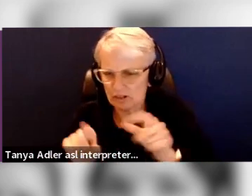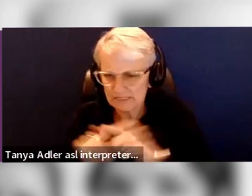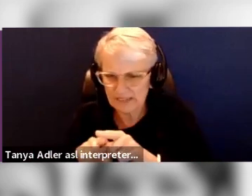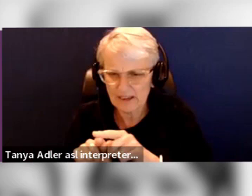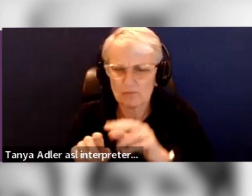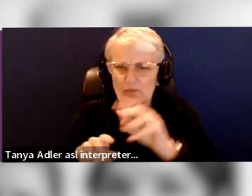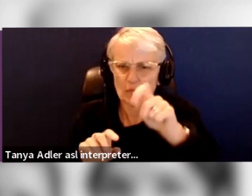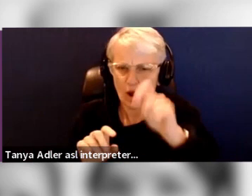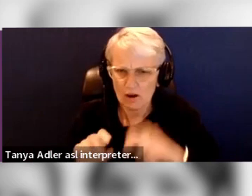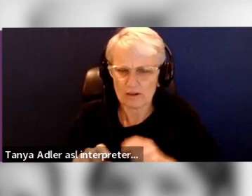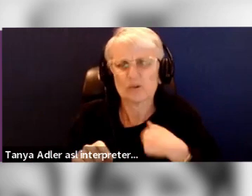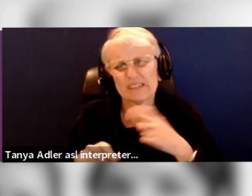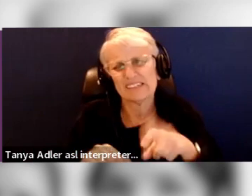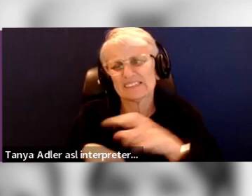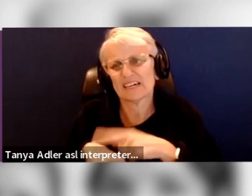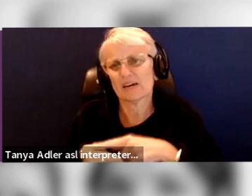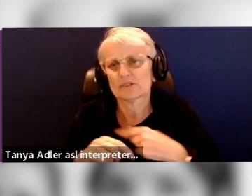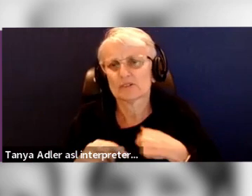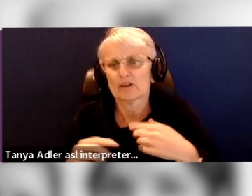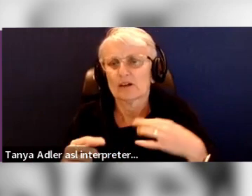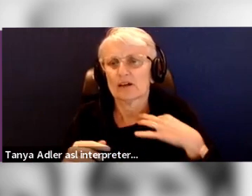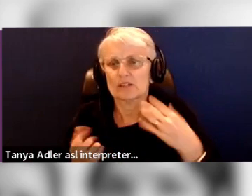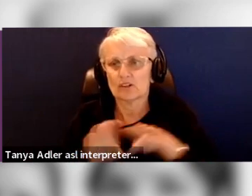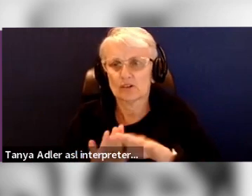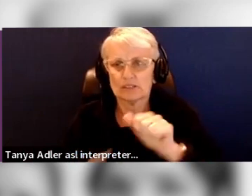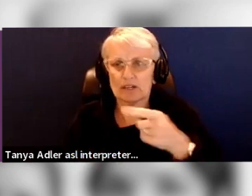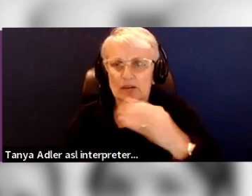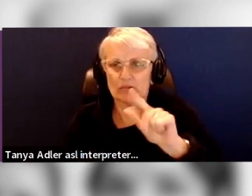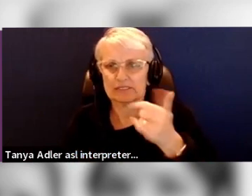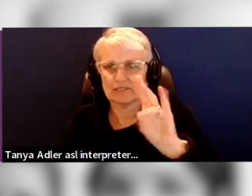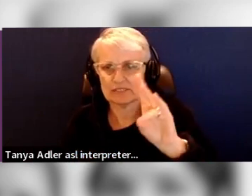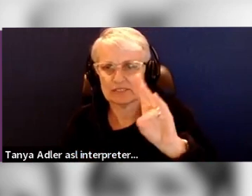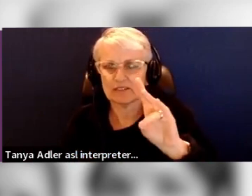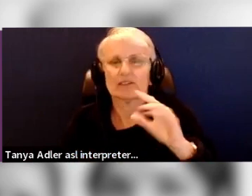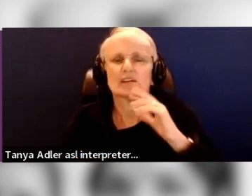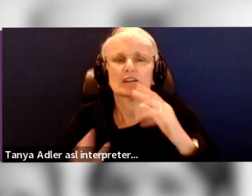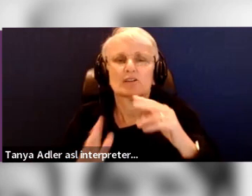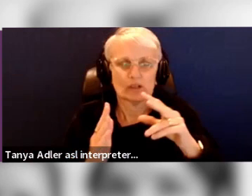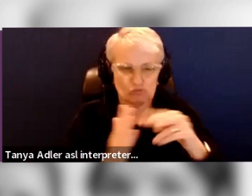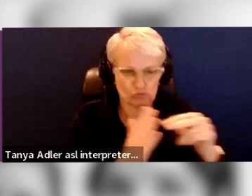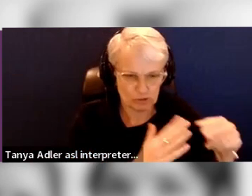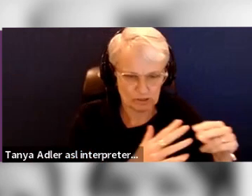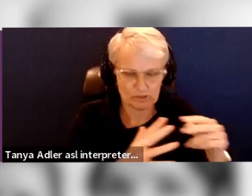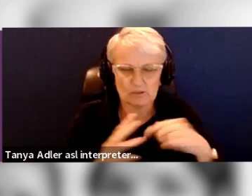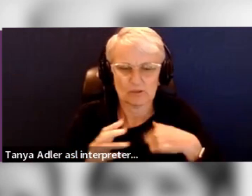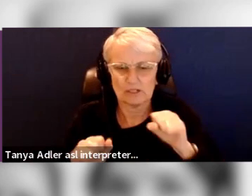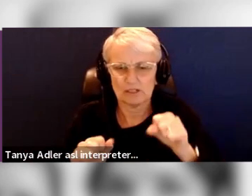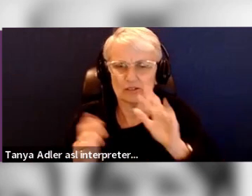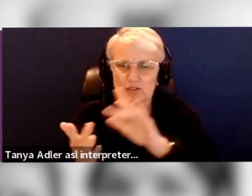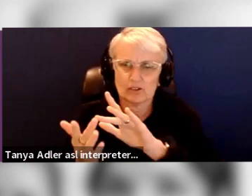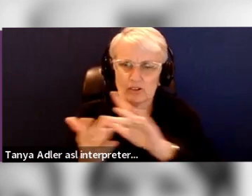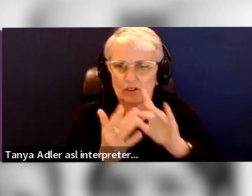time. So applications close April 17th. We need some time to get those reviews in and make sure that we can contact